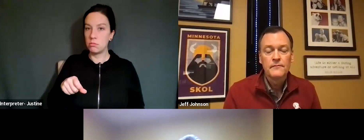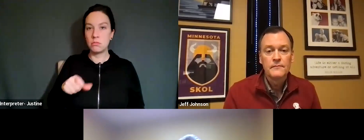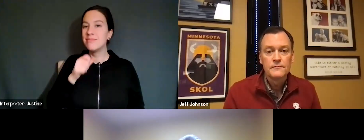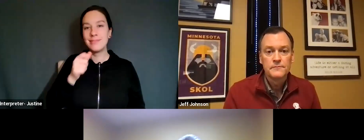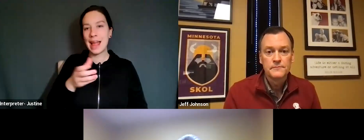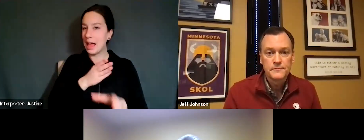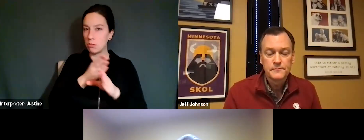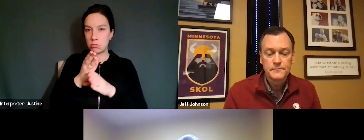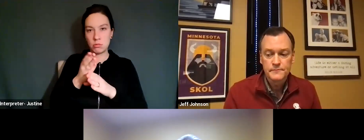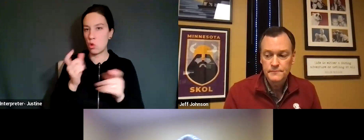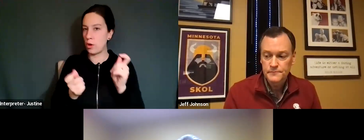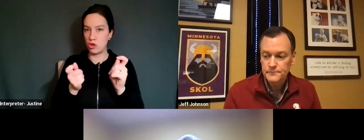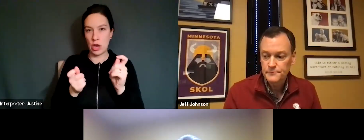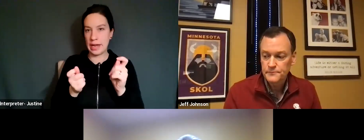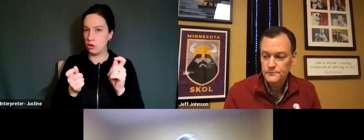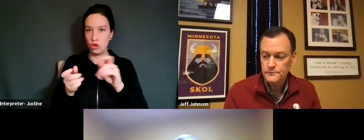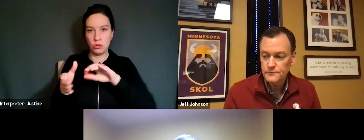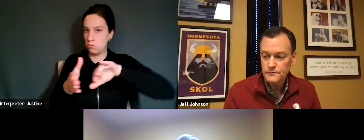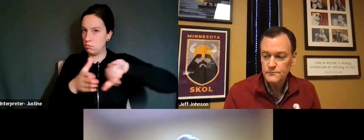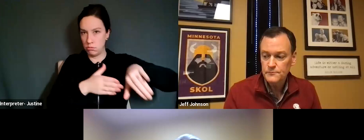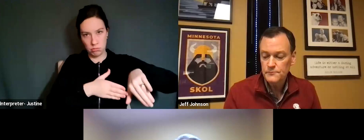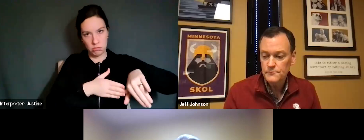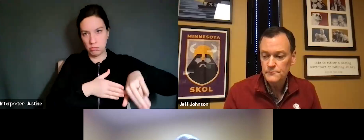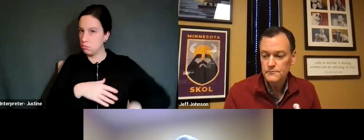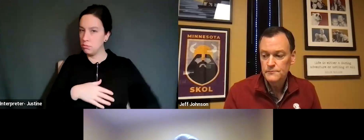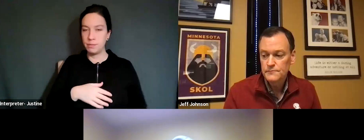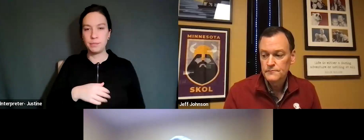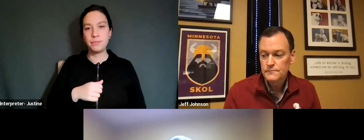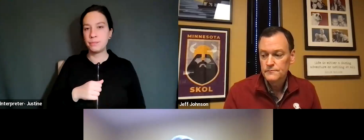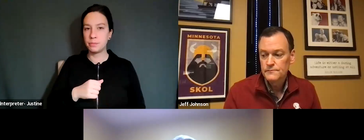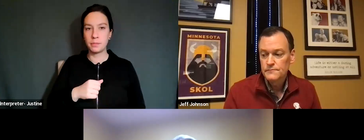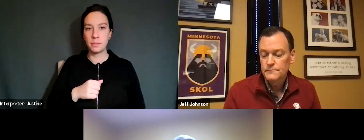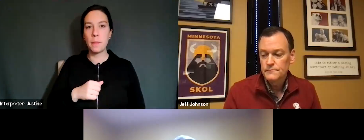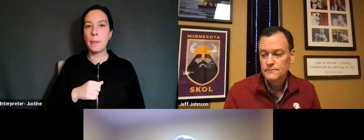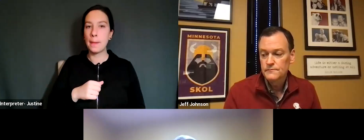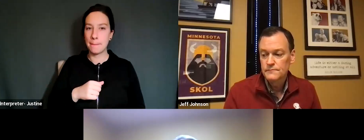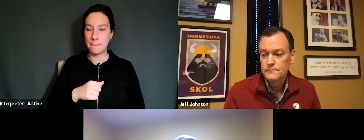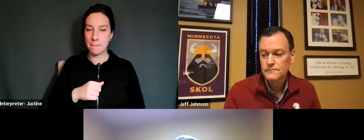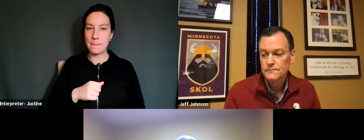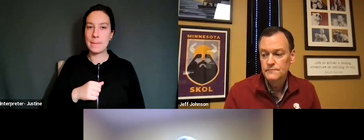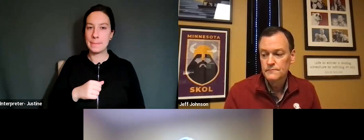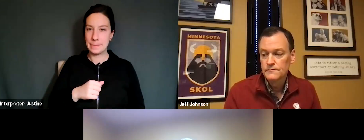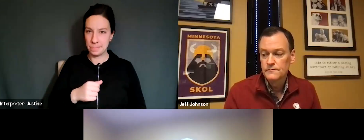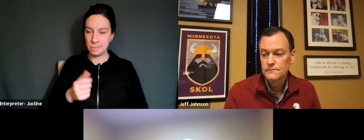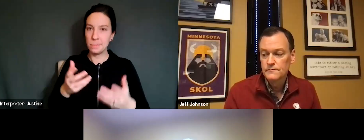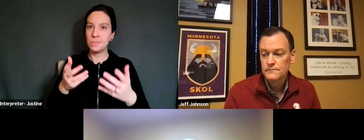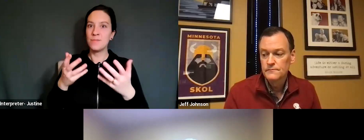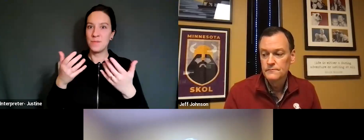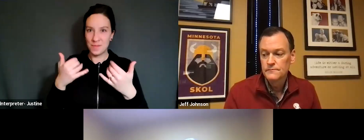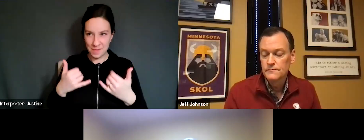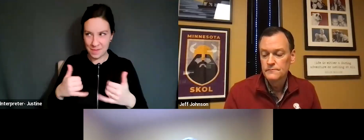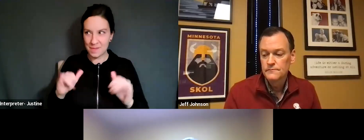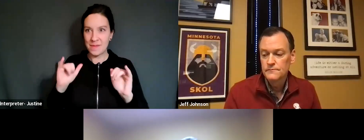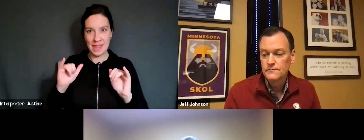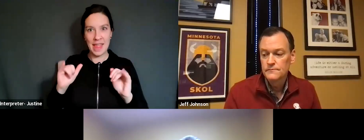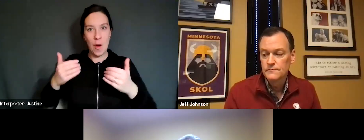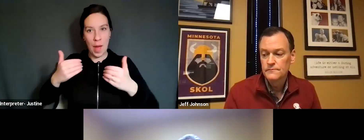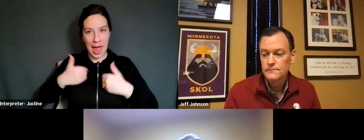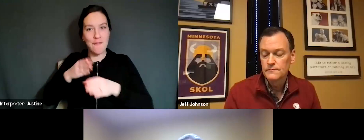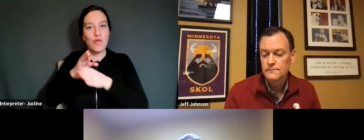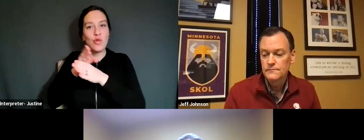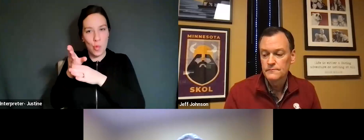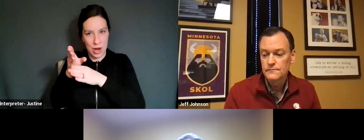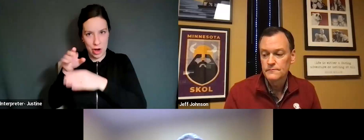career changed. These, we end up then finding the right career for them. So they won't be counted as a career